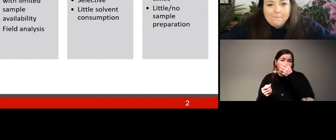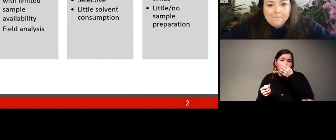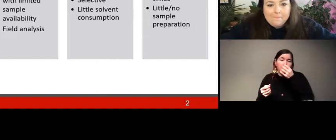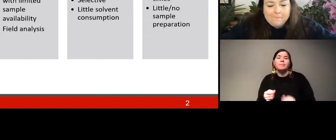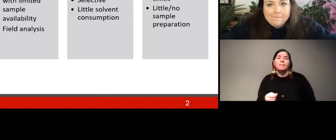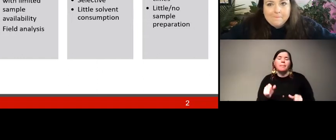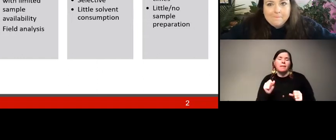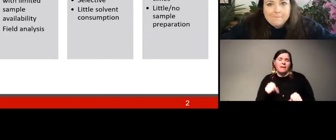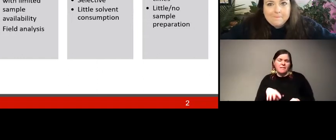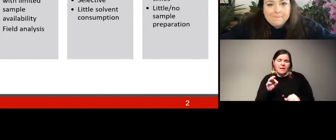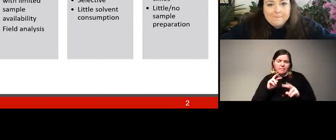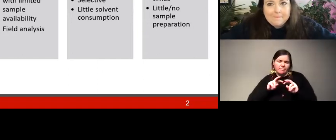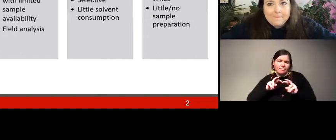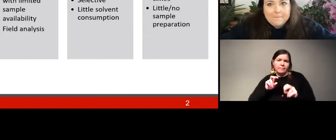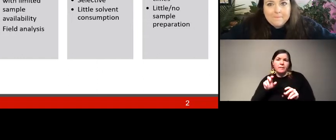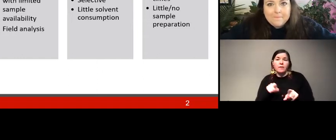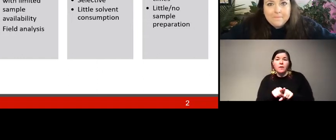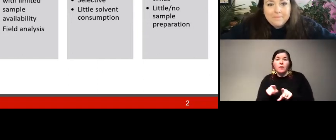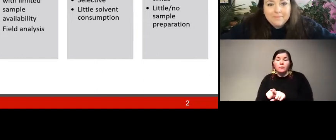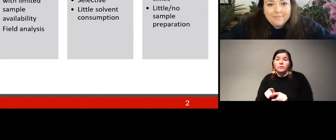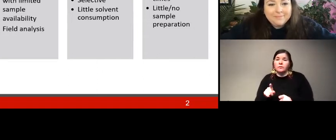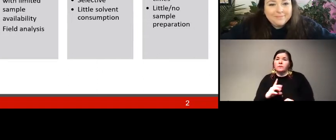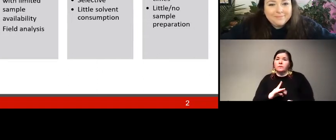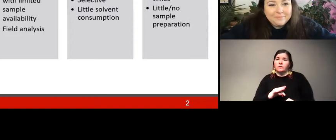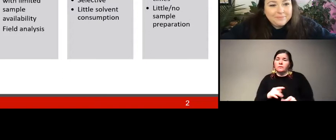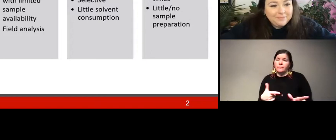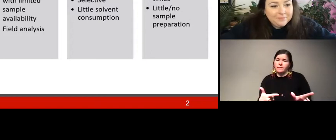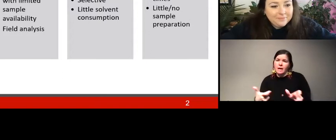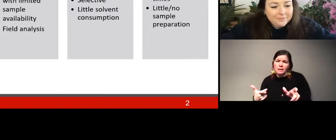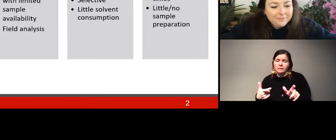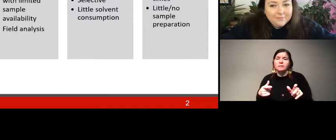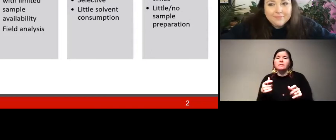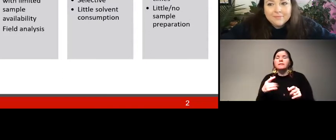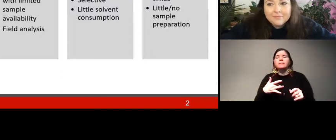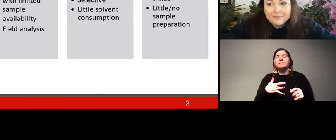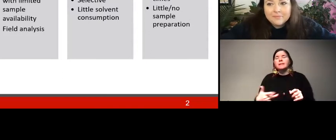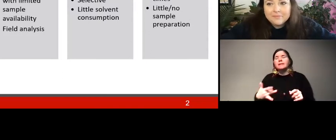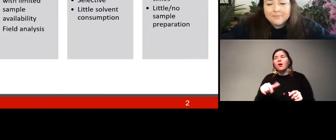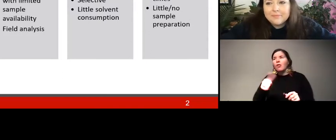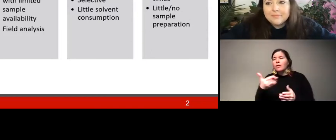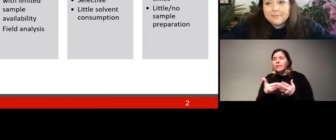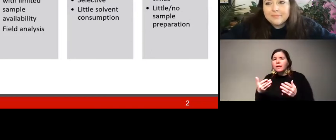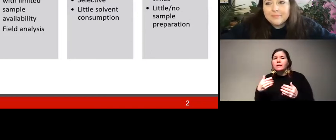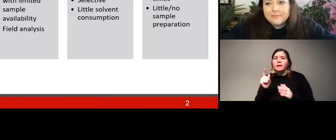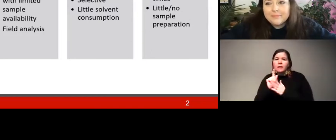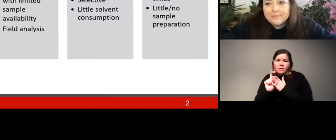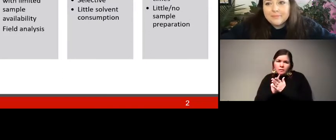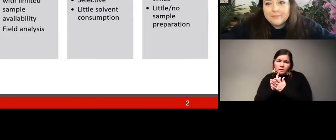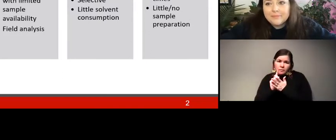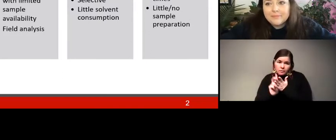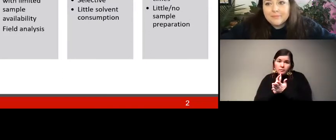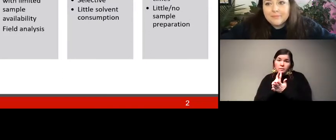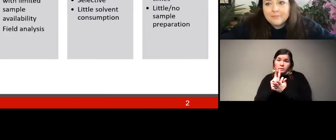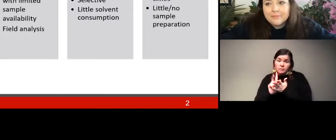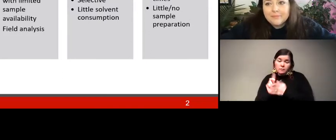with Mass Spec. And it's also really, really fast. A lot of things take, like several hours to do. Some things take